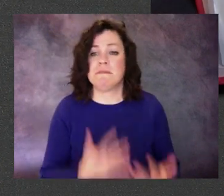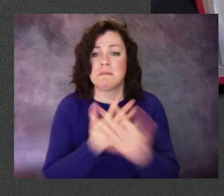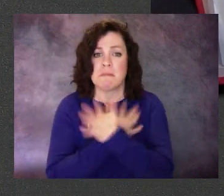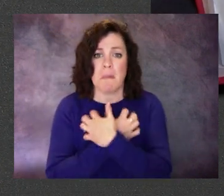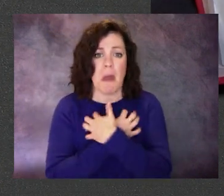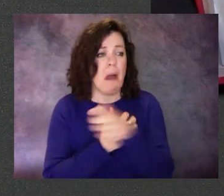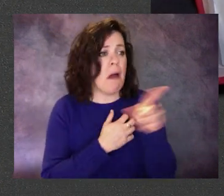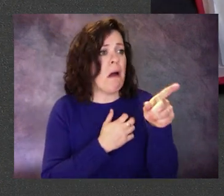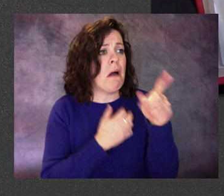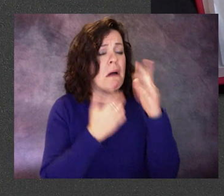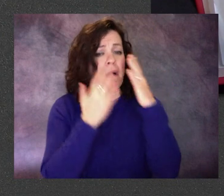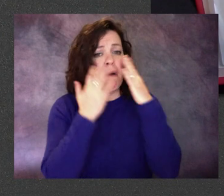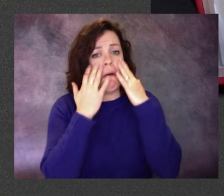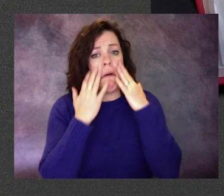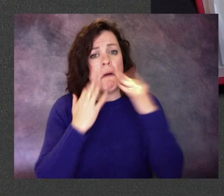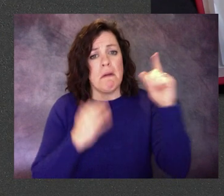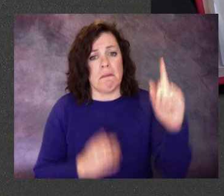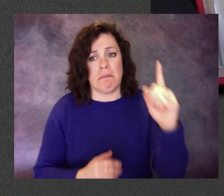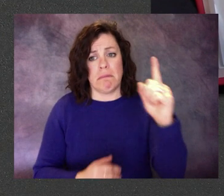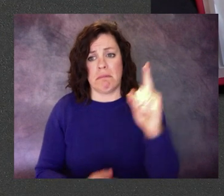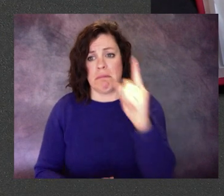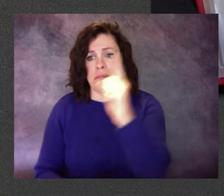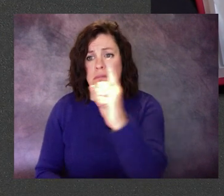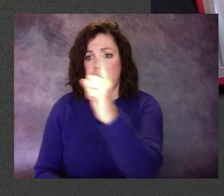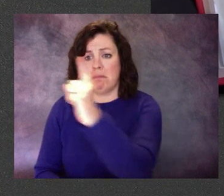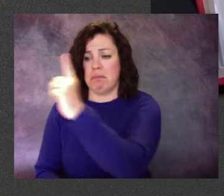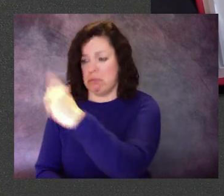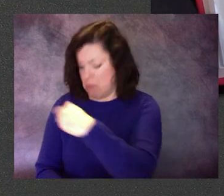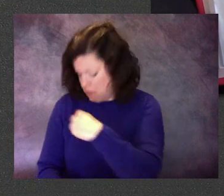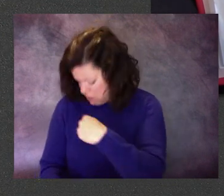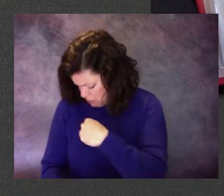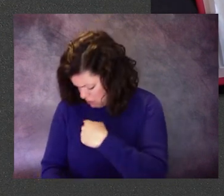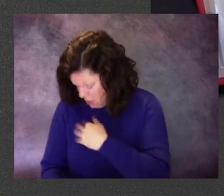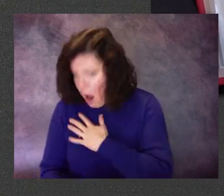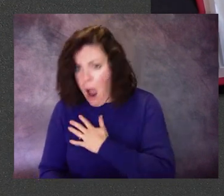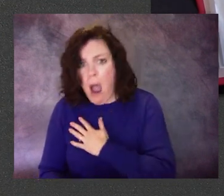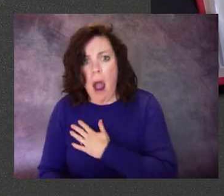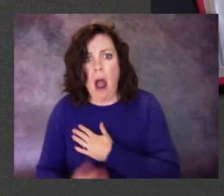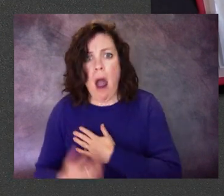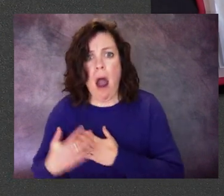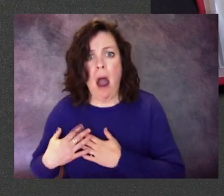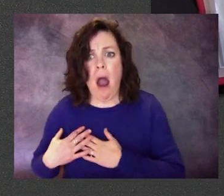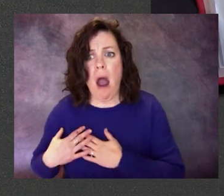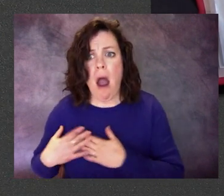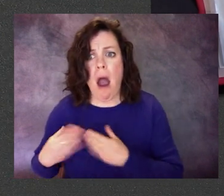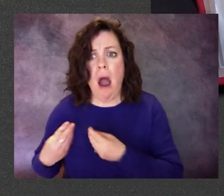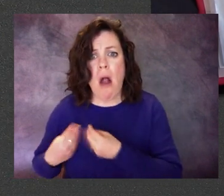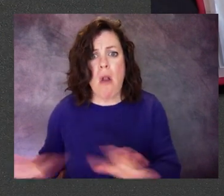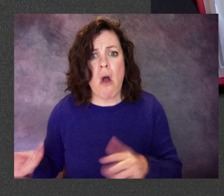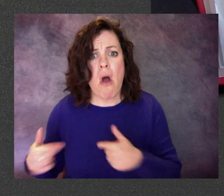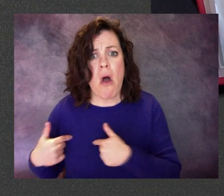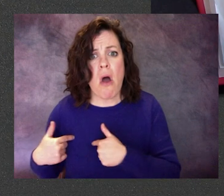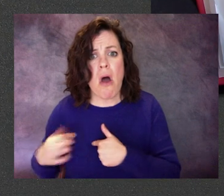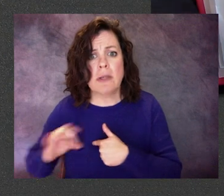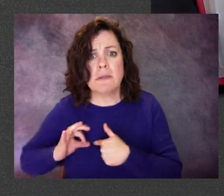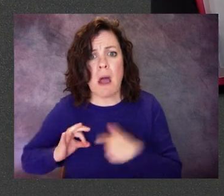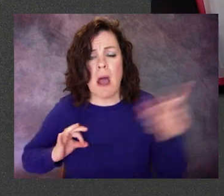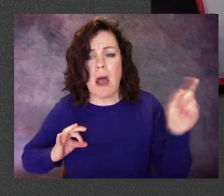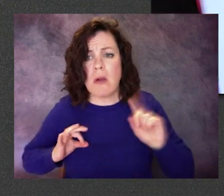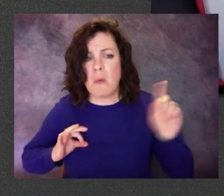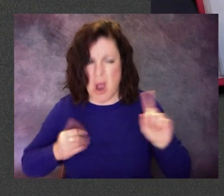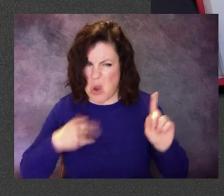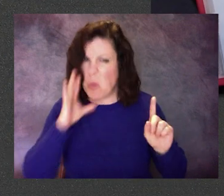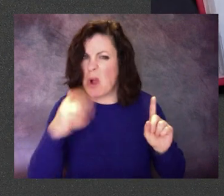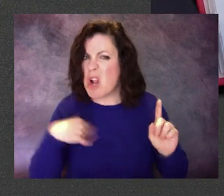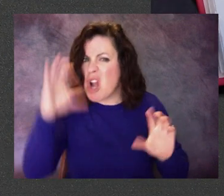Corduroy watched them sadly as they walked away. "I didn't know I'd lost a button," he said to himself. "Tonight, I'll go and see if I can find